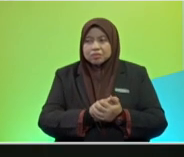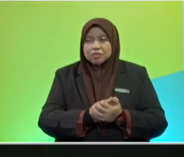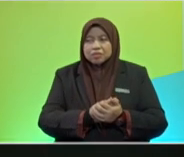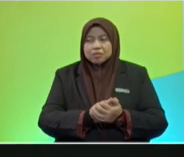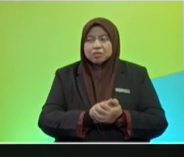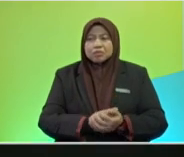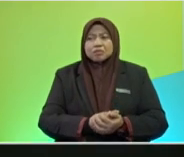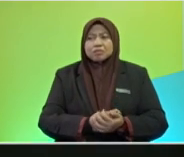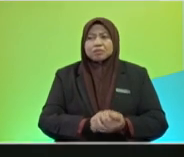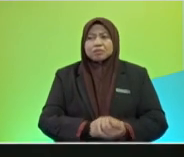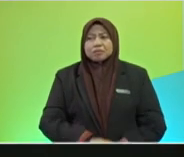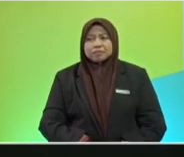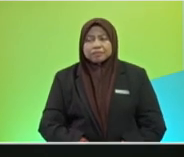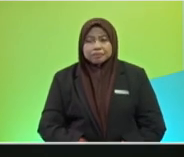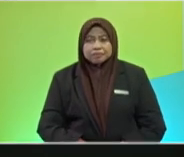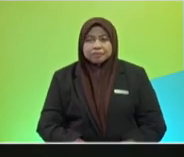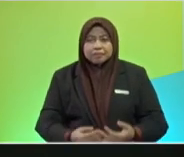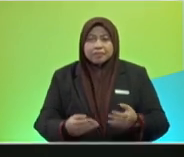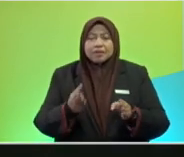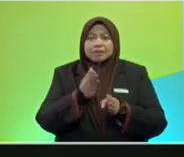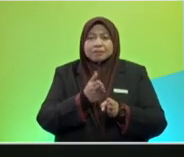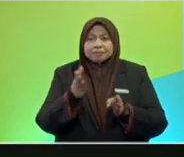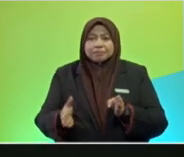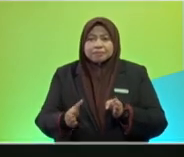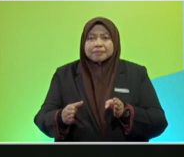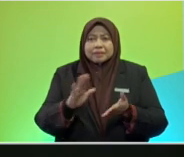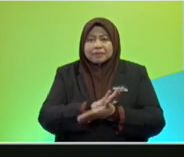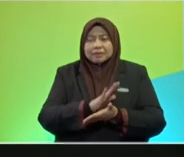can compare. Next to the tracing paper, this way? Okay. Yes.